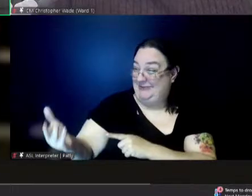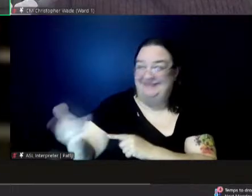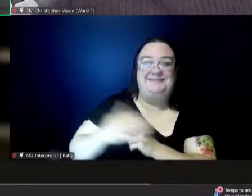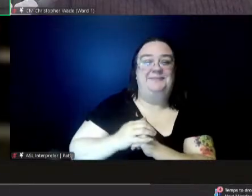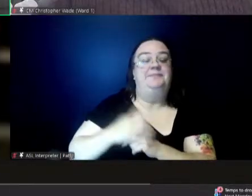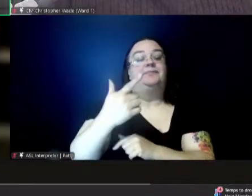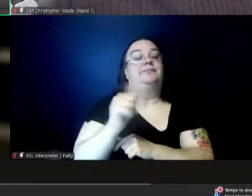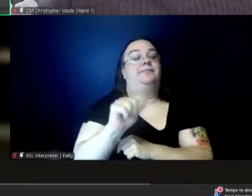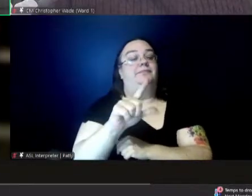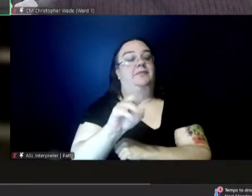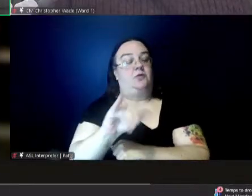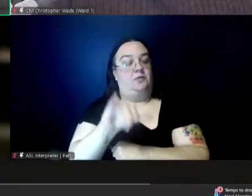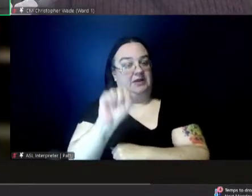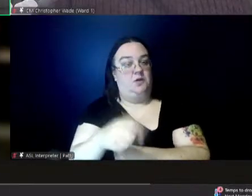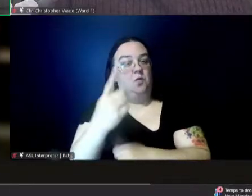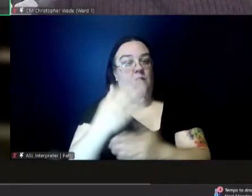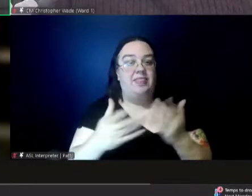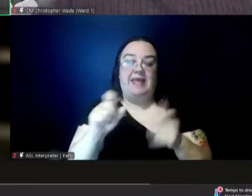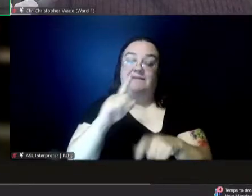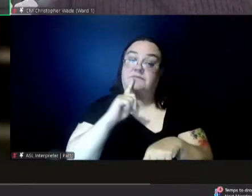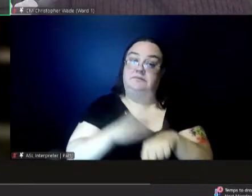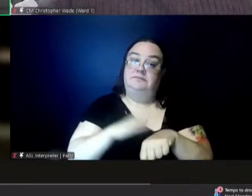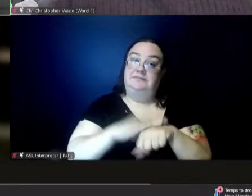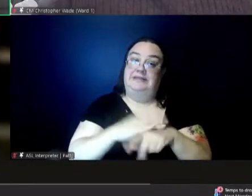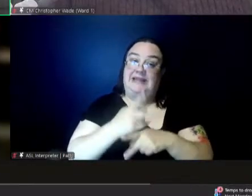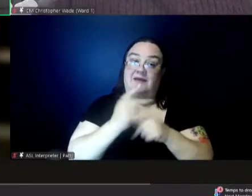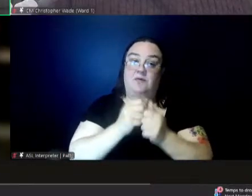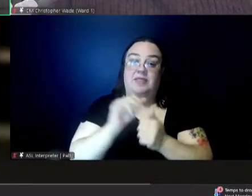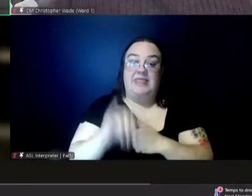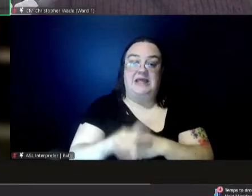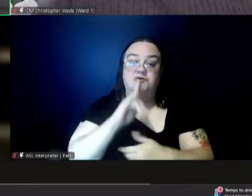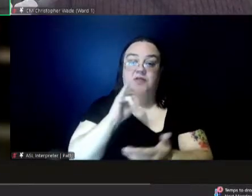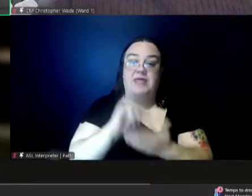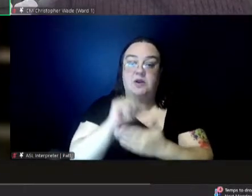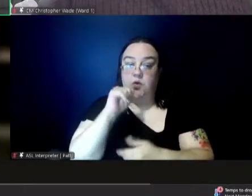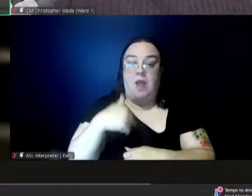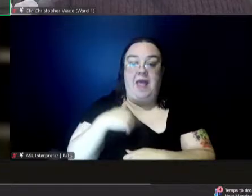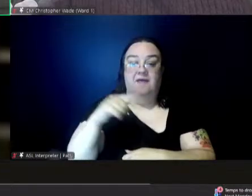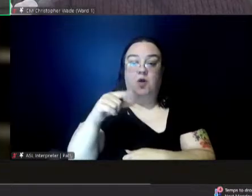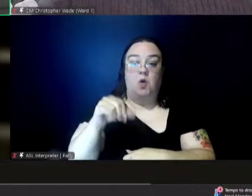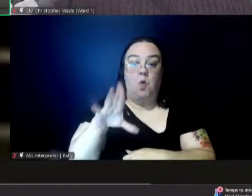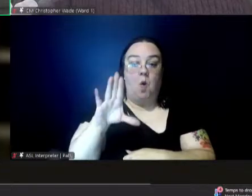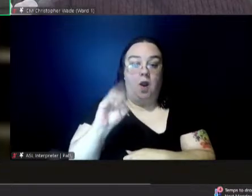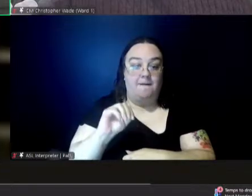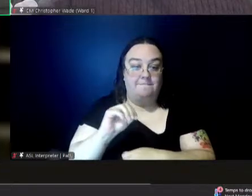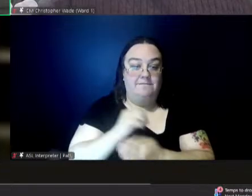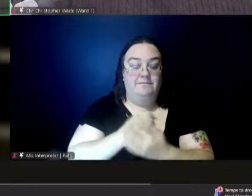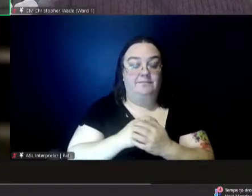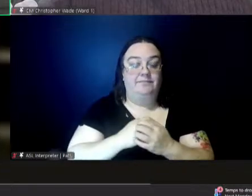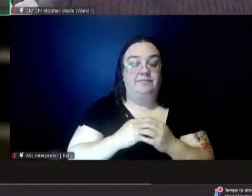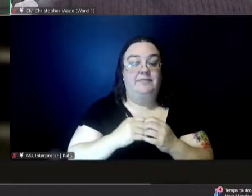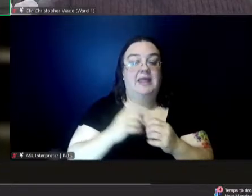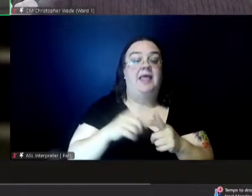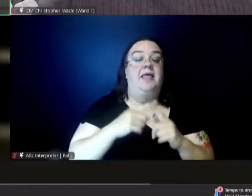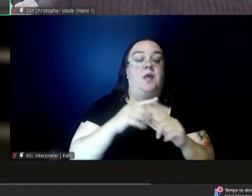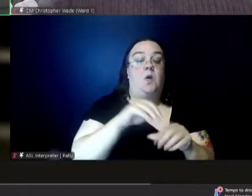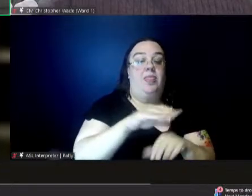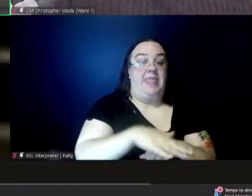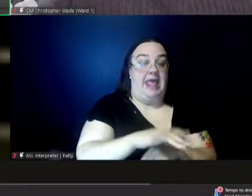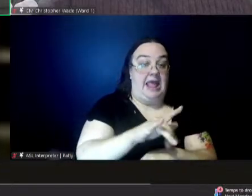Yeah, so one thing, we got to be careful with that so we don't have quorum, okay, and that committee.